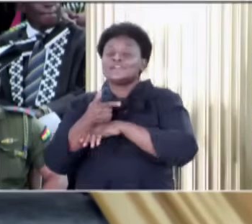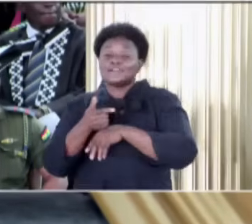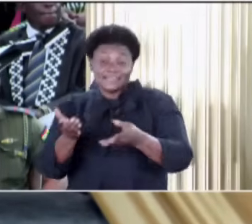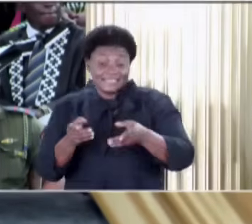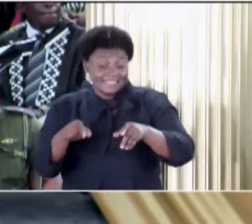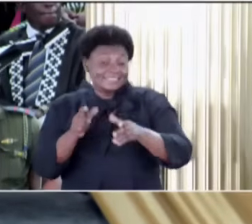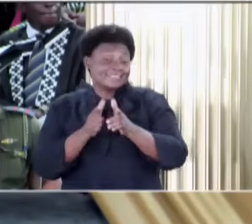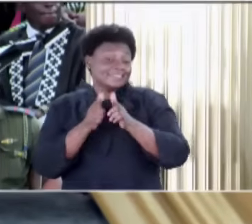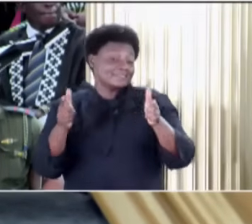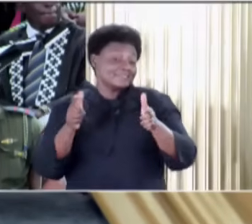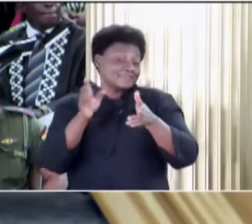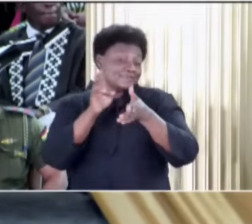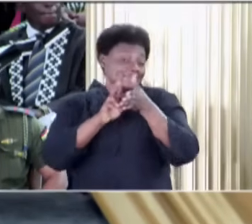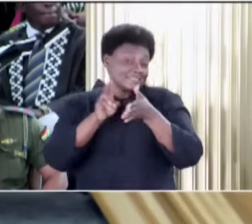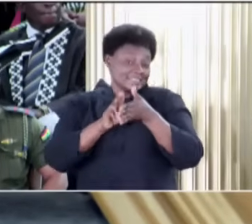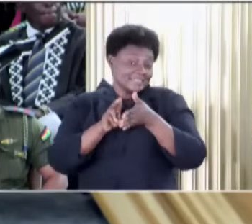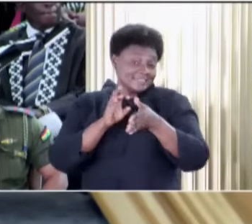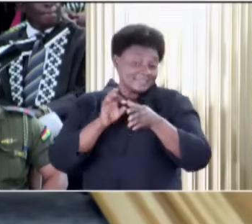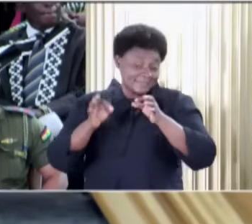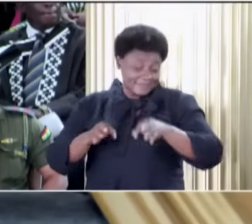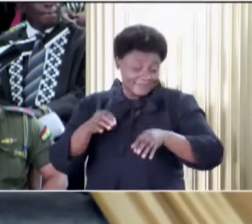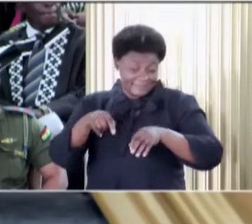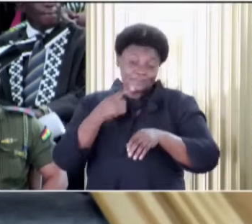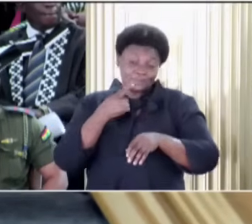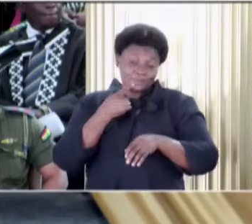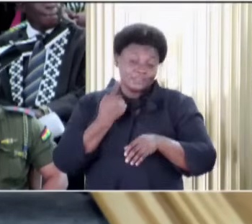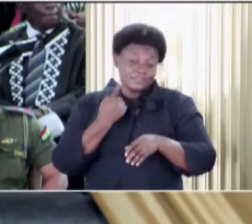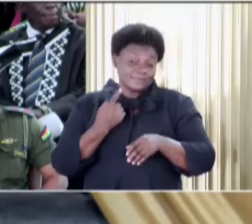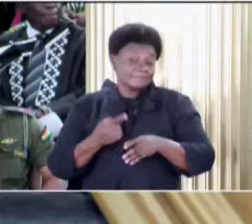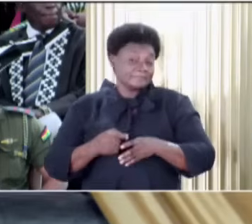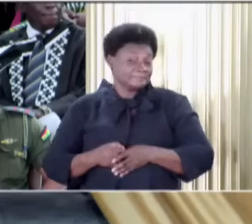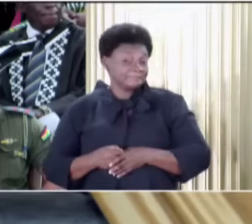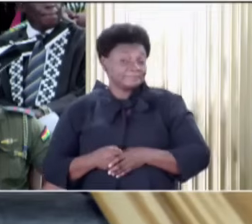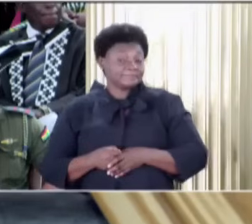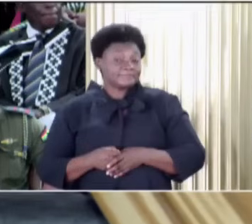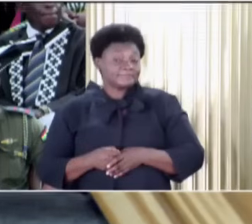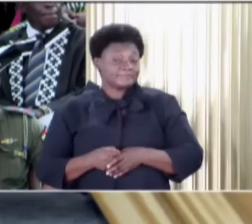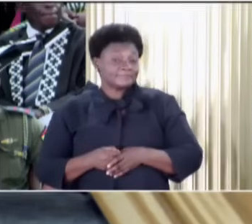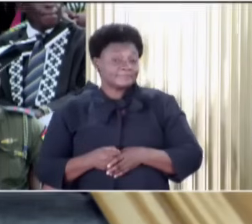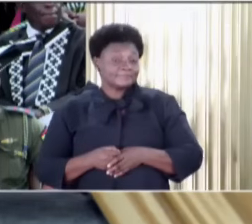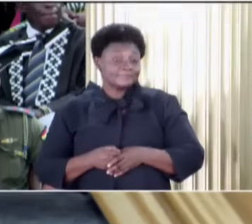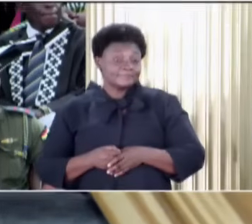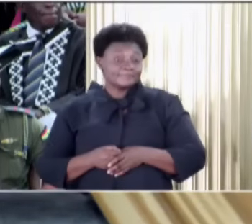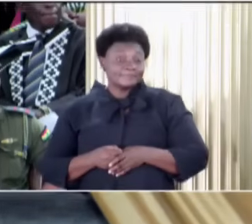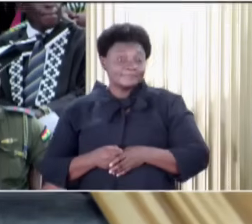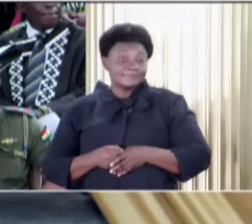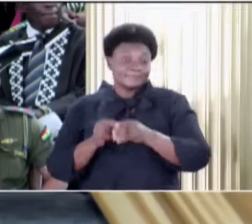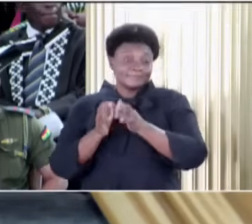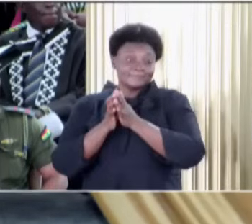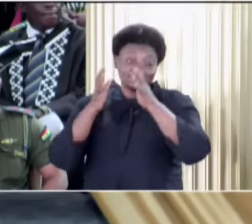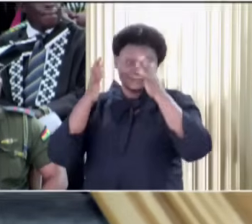are crowned today. And guess who is 1 degree hotter? Clark.